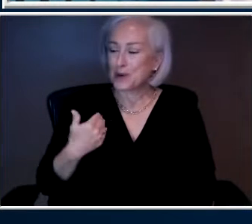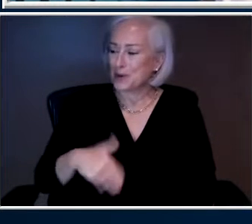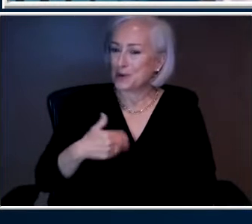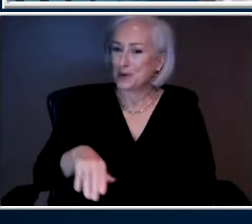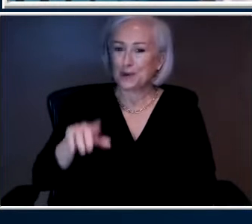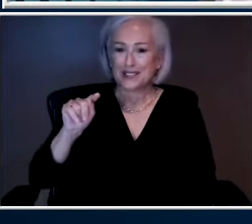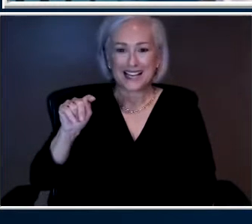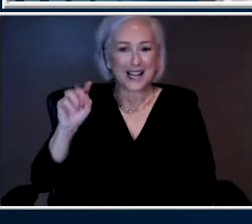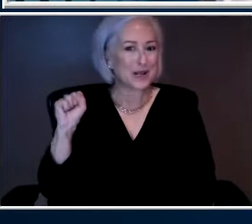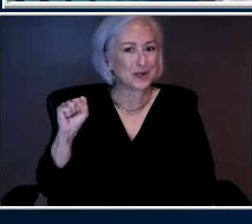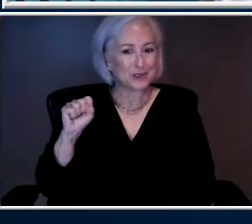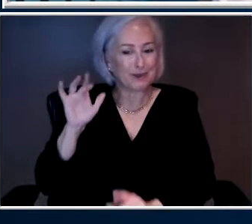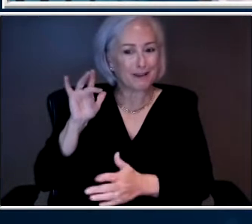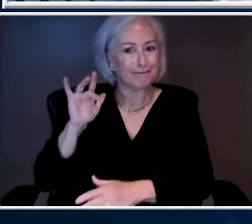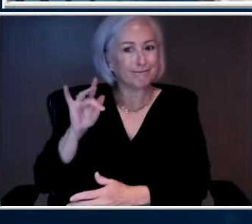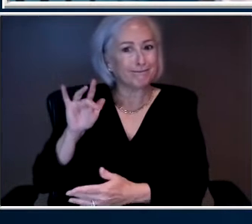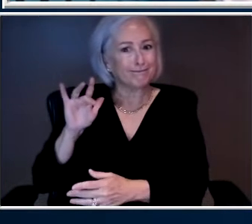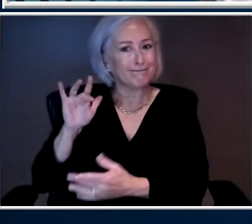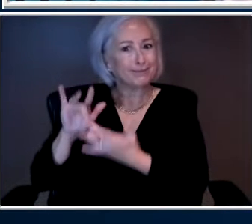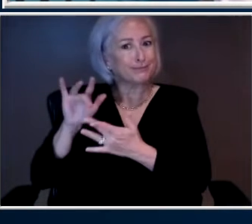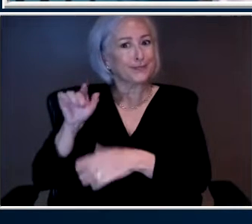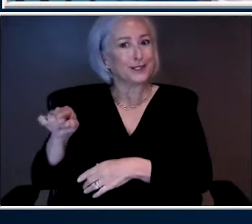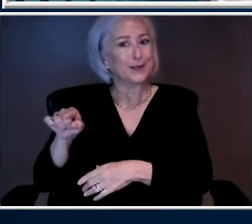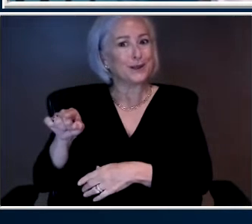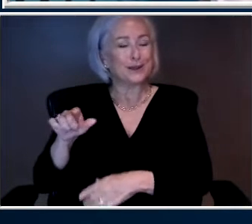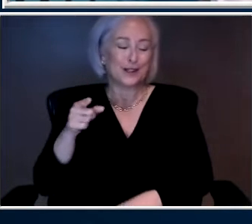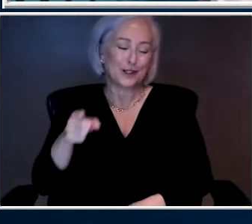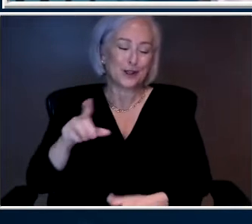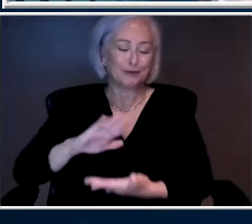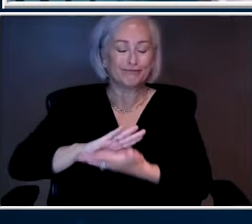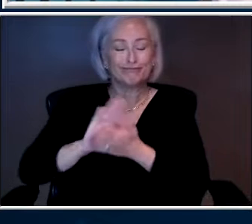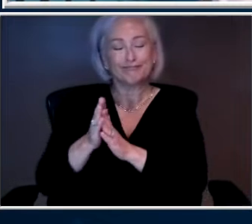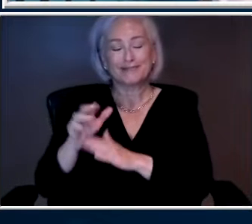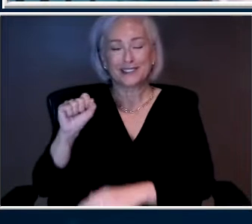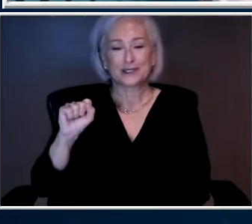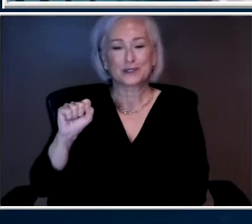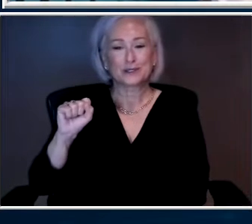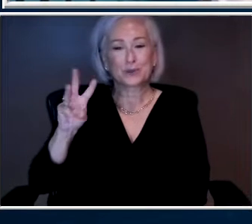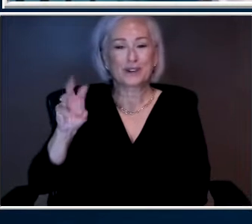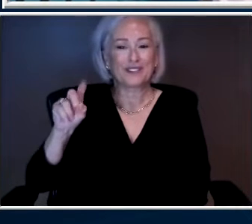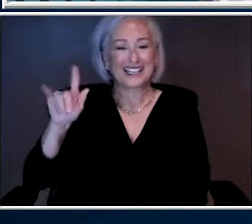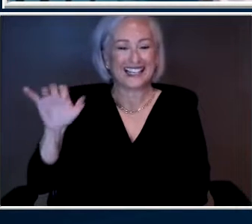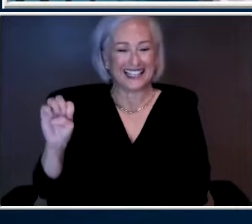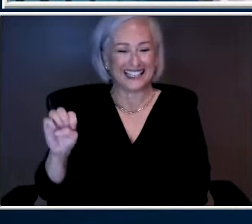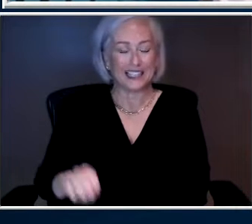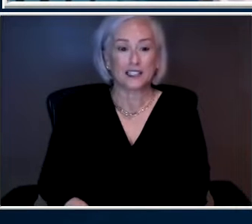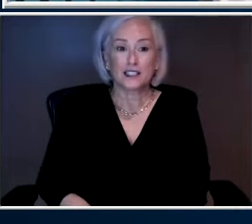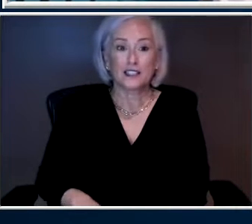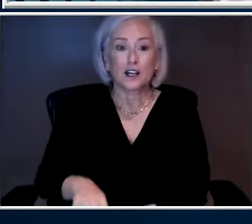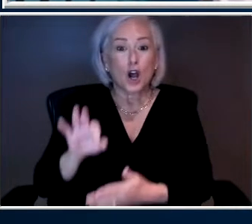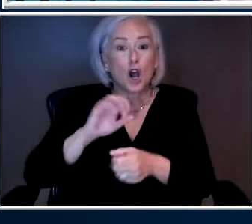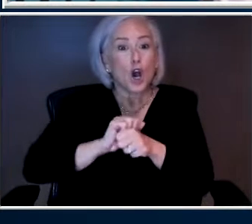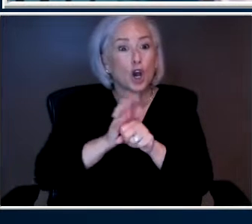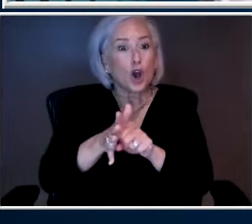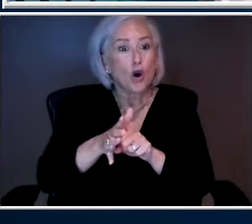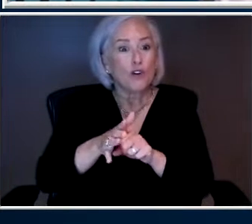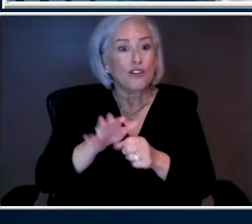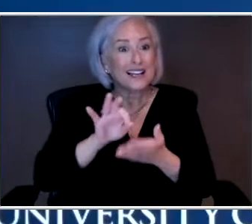Yeah, it. Okay, absolutely. I'm telling everyone. All right, so the COVID count very low this week, and no more COVID count as of May 1st,